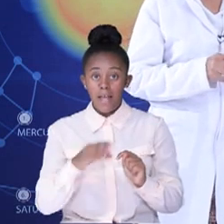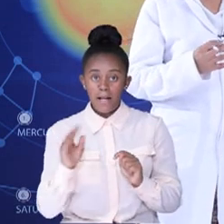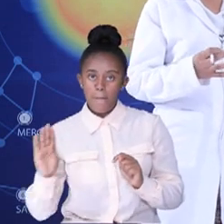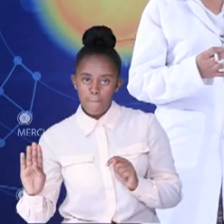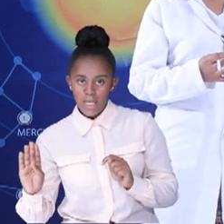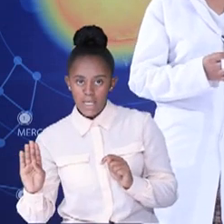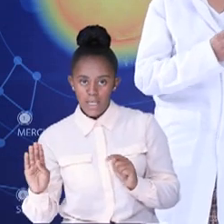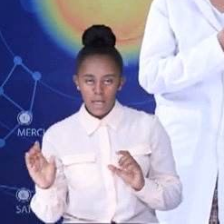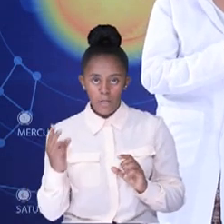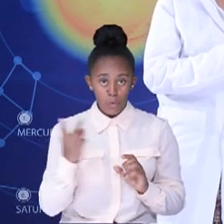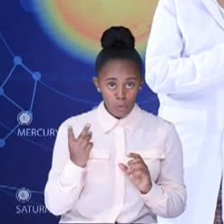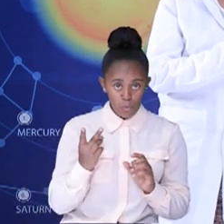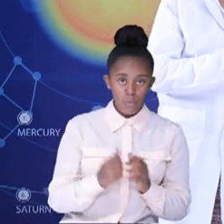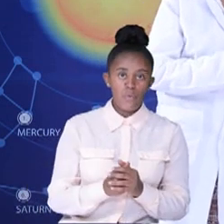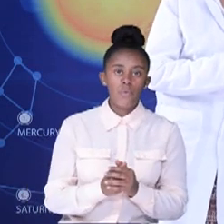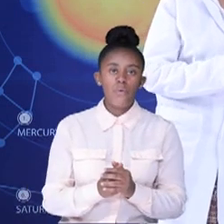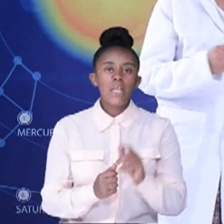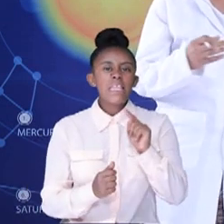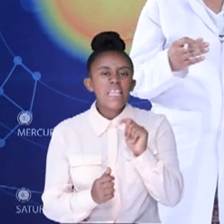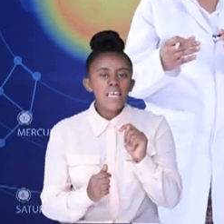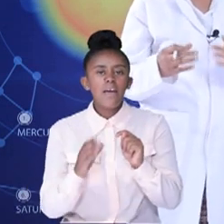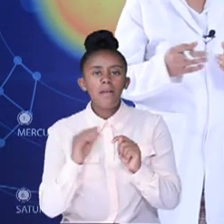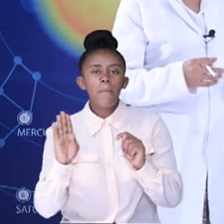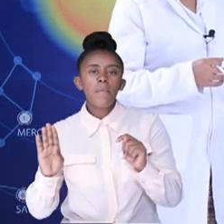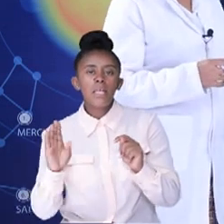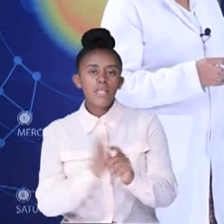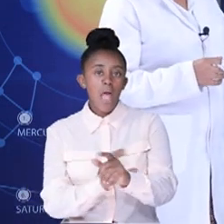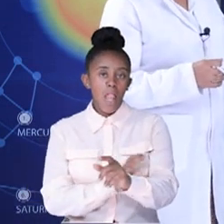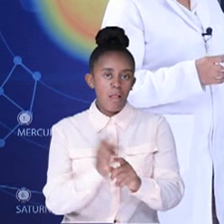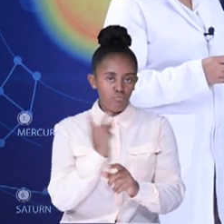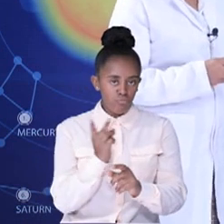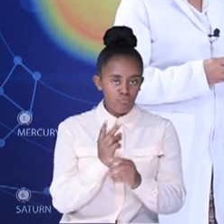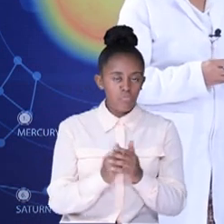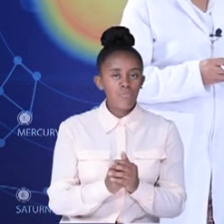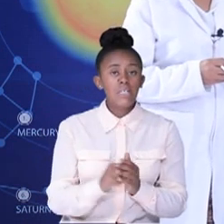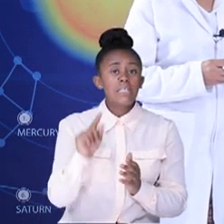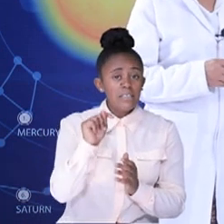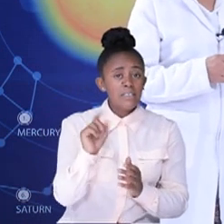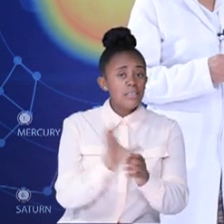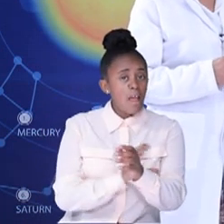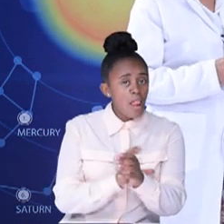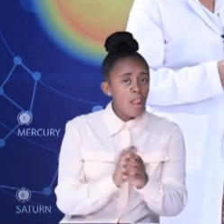cells. They are namely known as T cell and B cell. T cells are